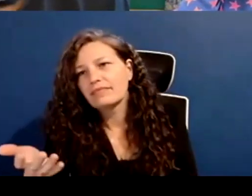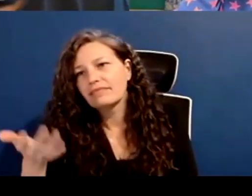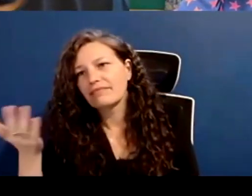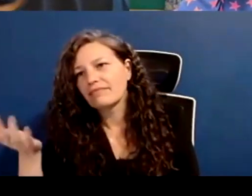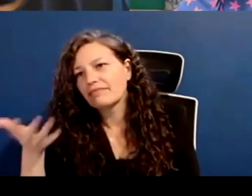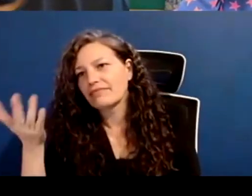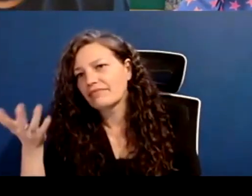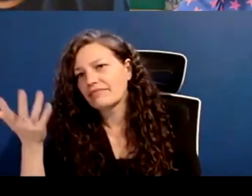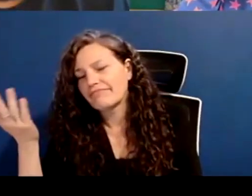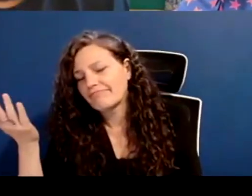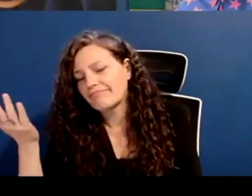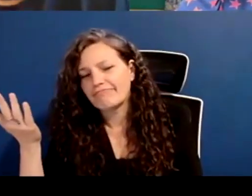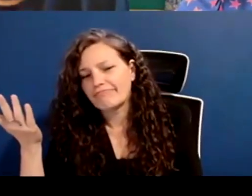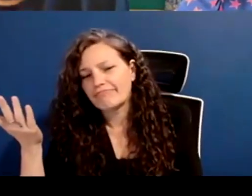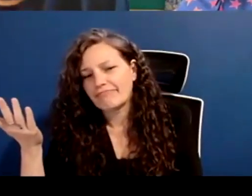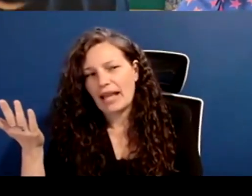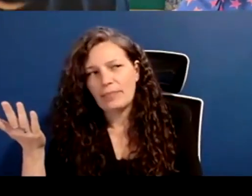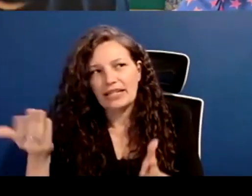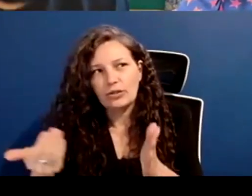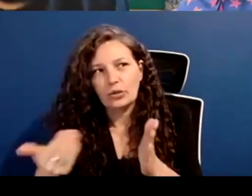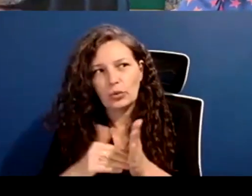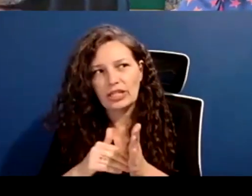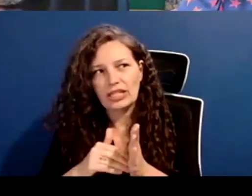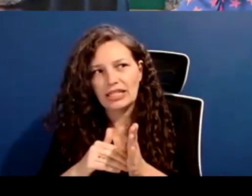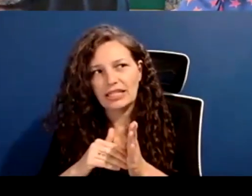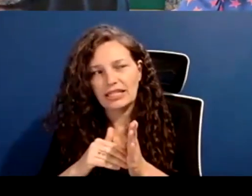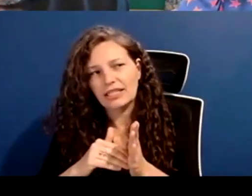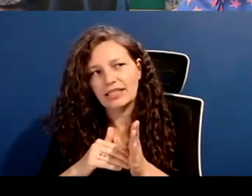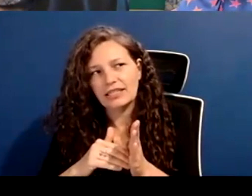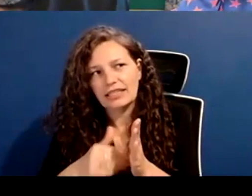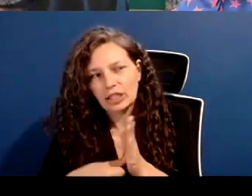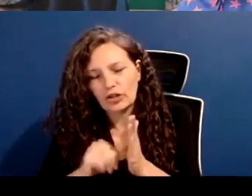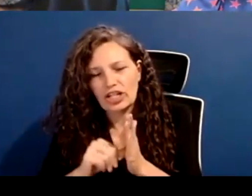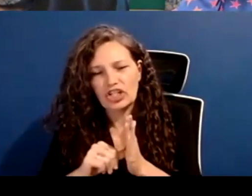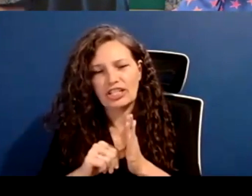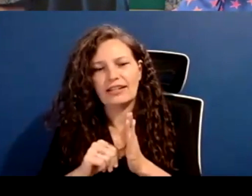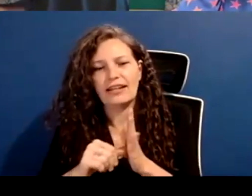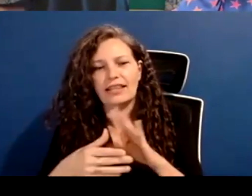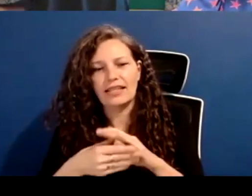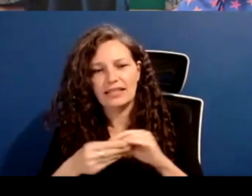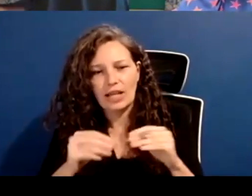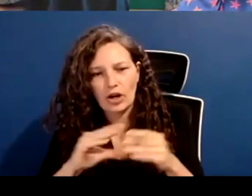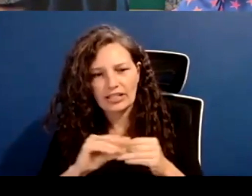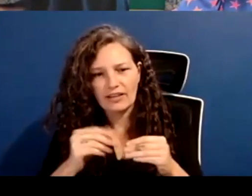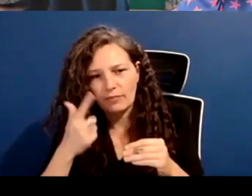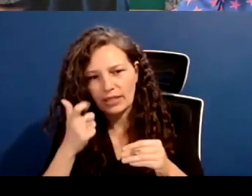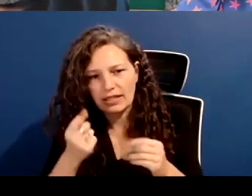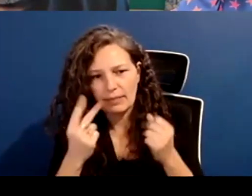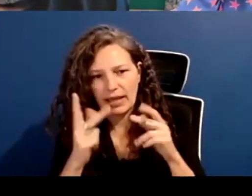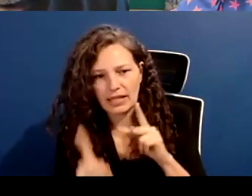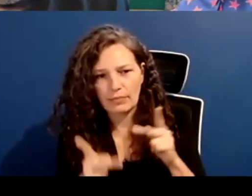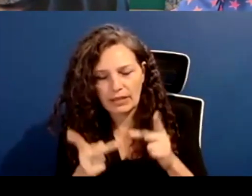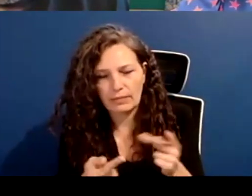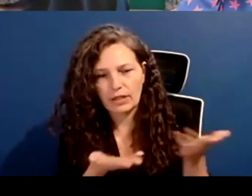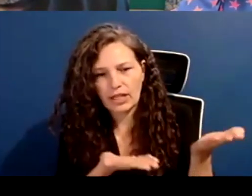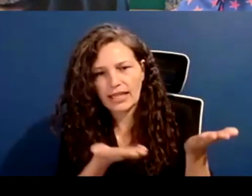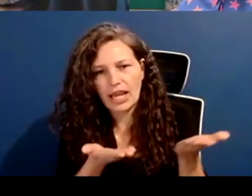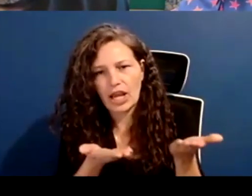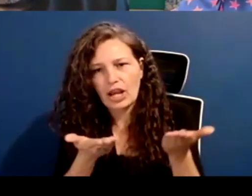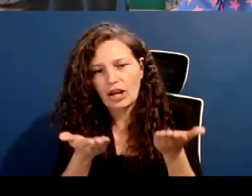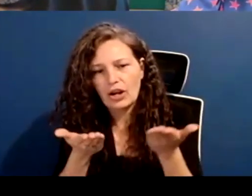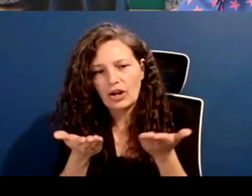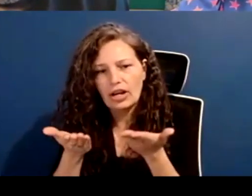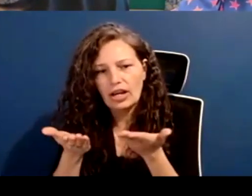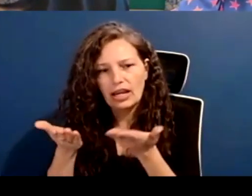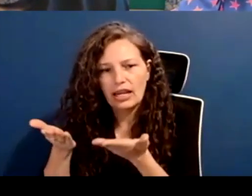this narrative, a whole group of folks carry a paralytic man on a stretcher, and there's no room